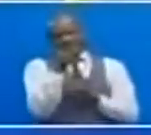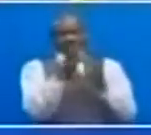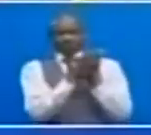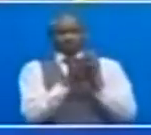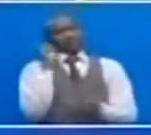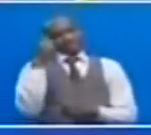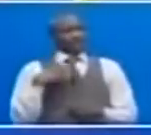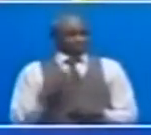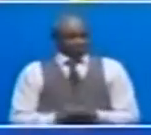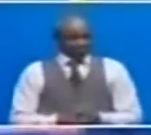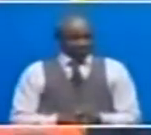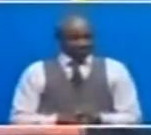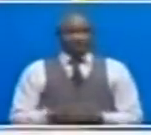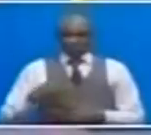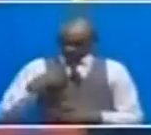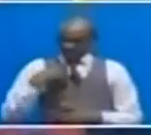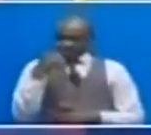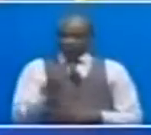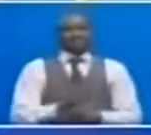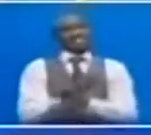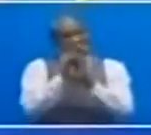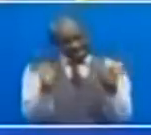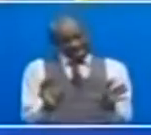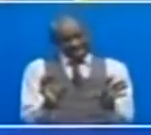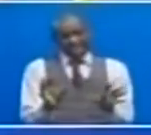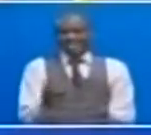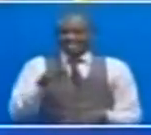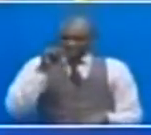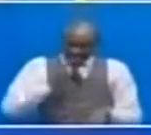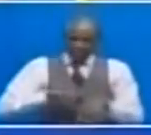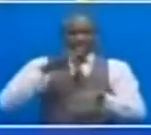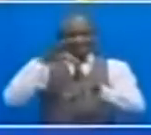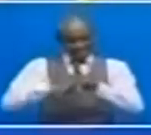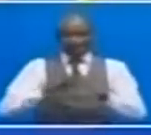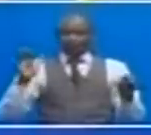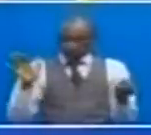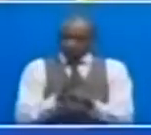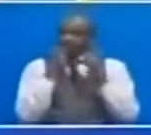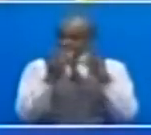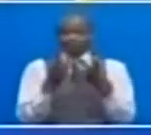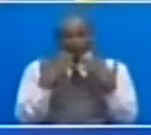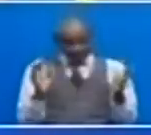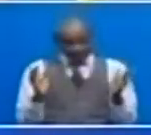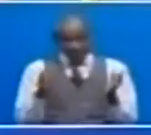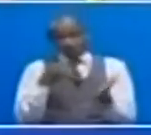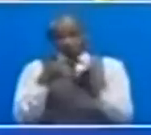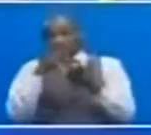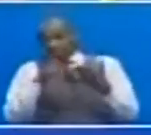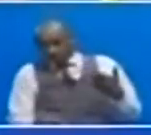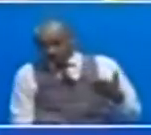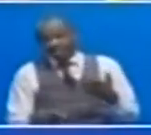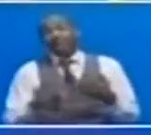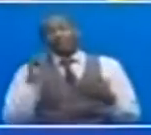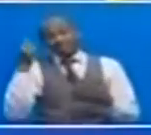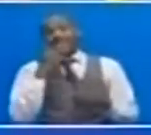the nation. We have made it absolutely clear that upon receiving the full information, including the response